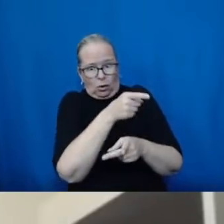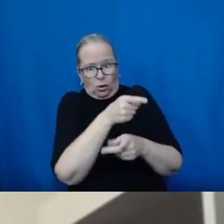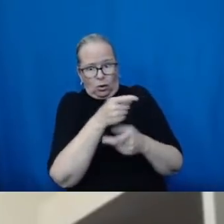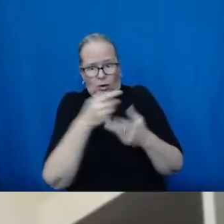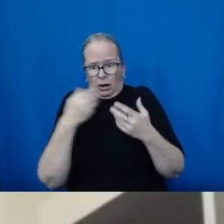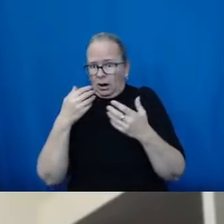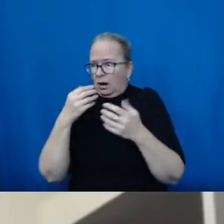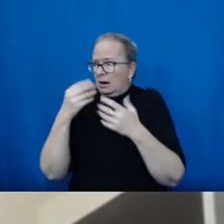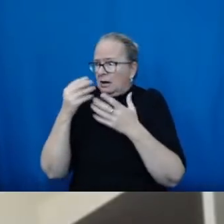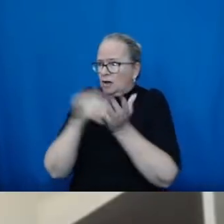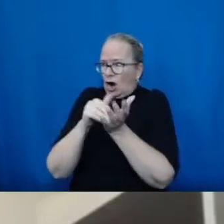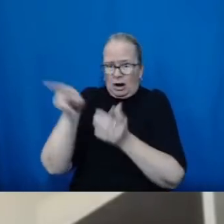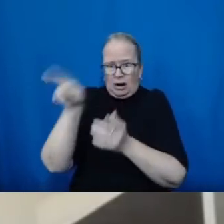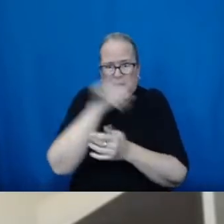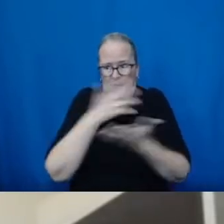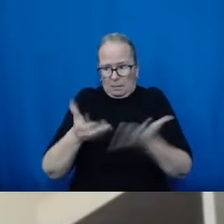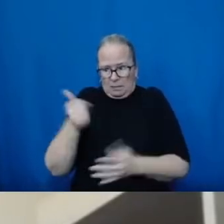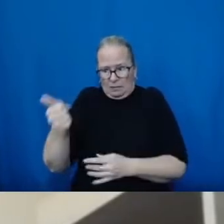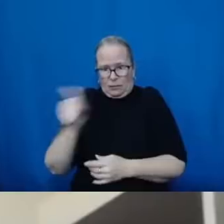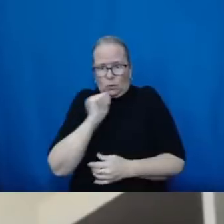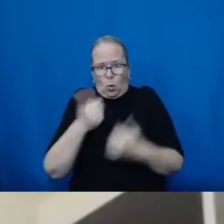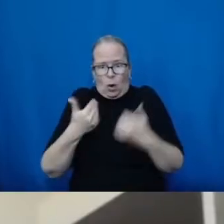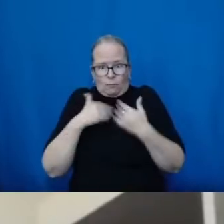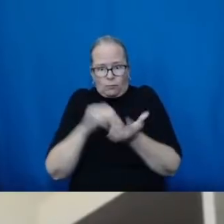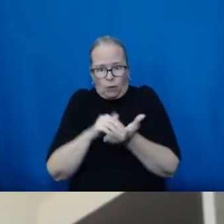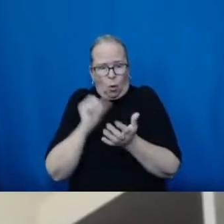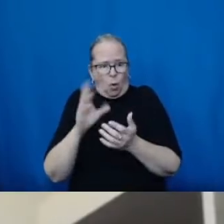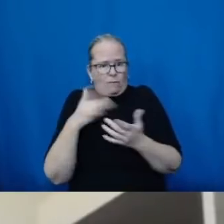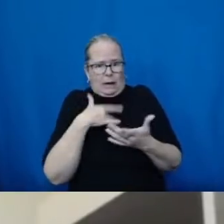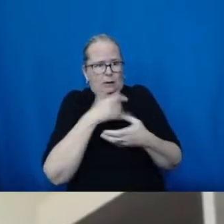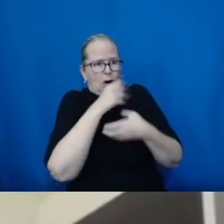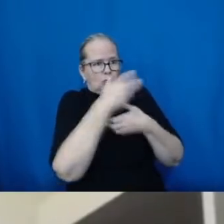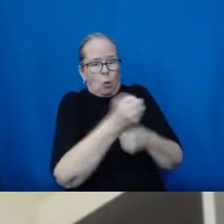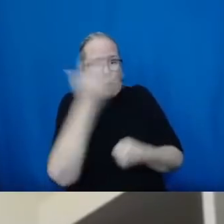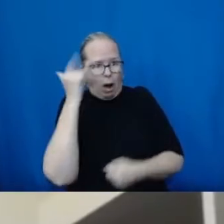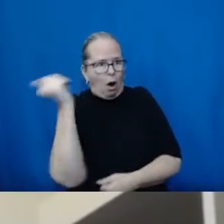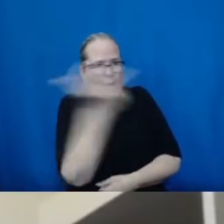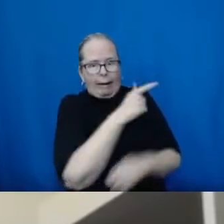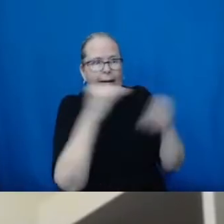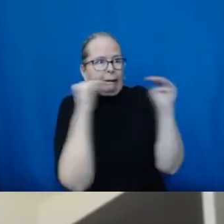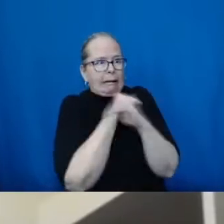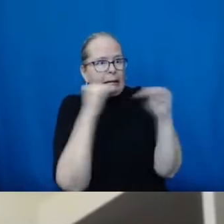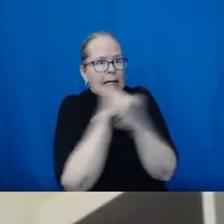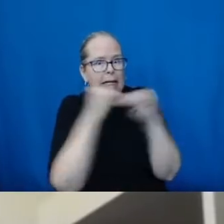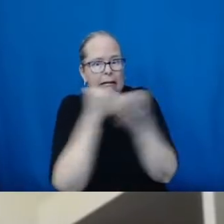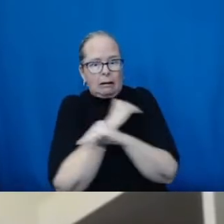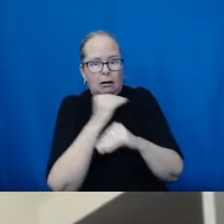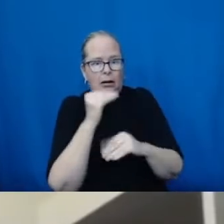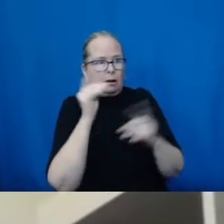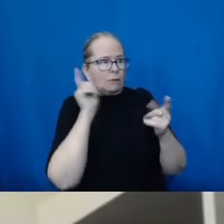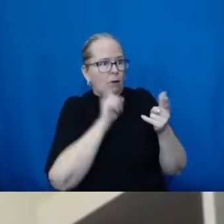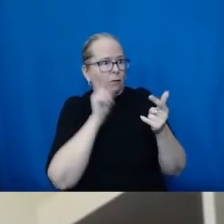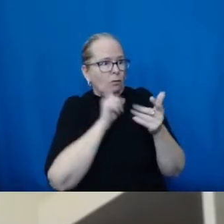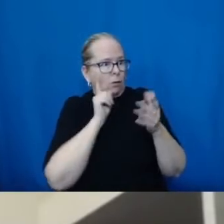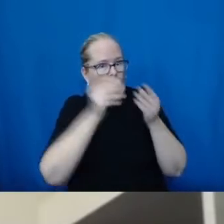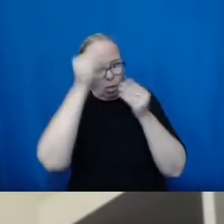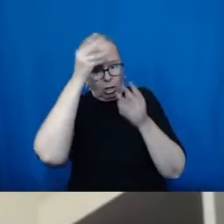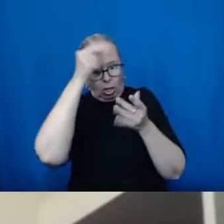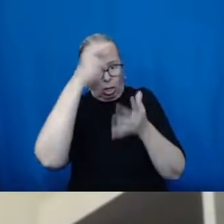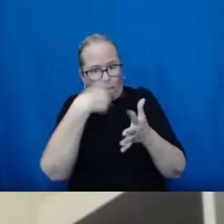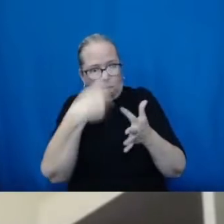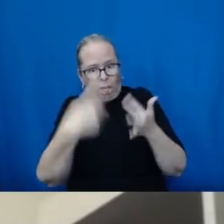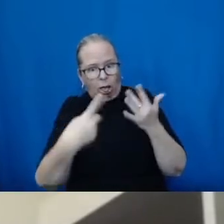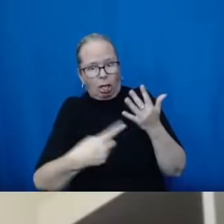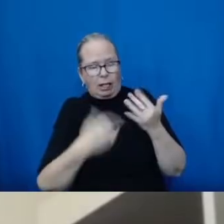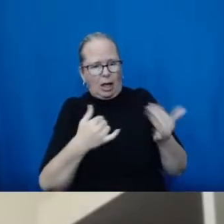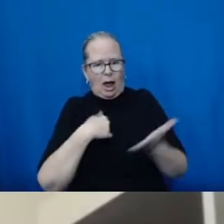the hospitals being full, this is all just false information, telling them to talk to a trusted healthcare provider is not actually going to solve the problem. So what you need to do